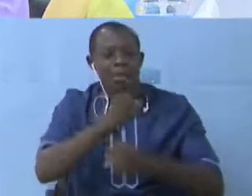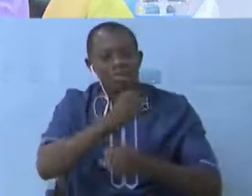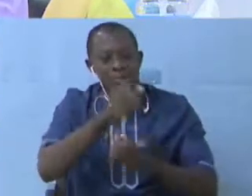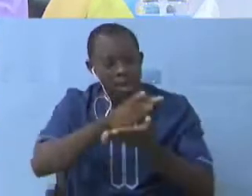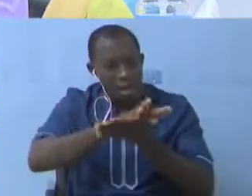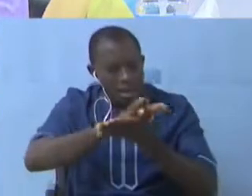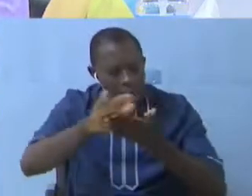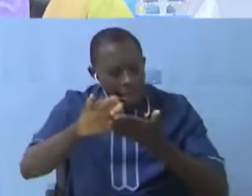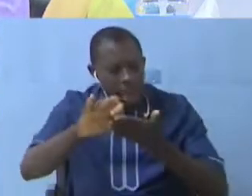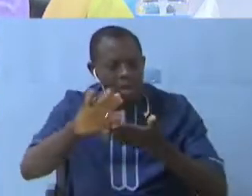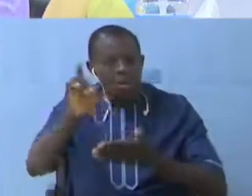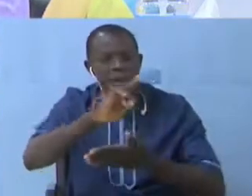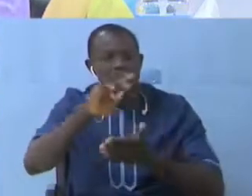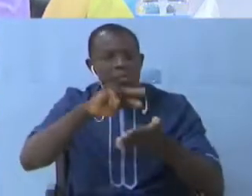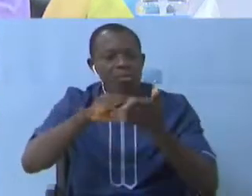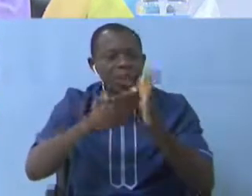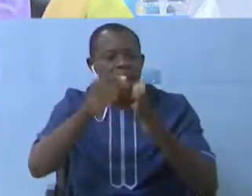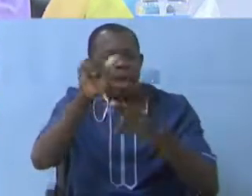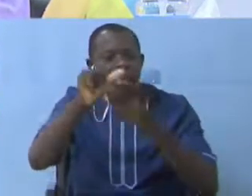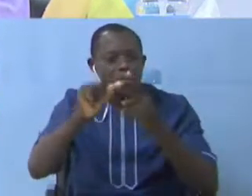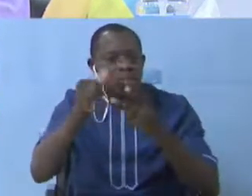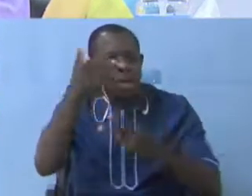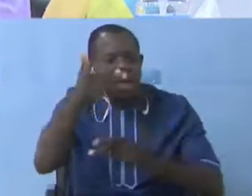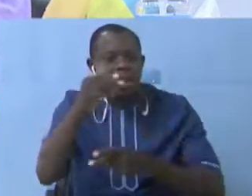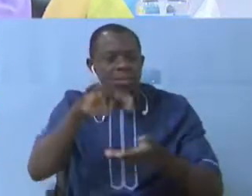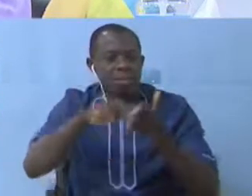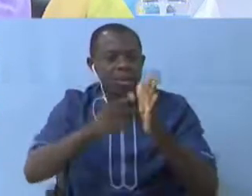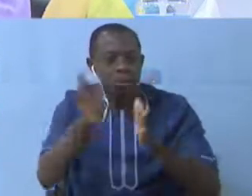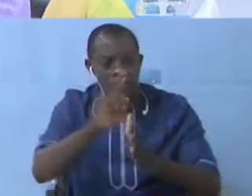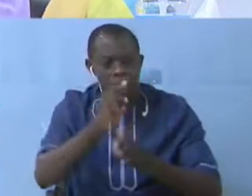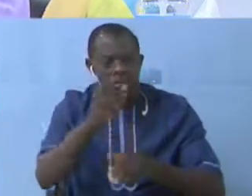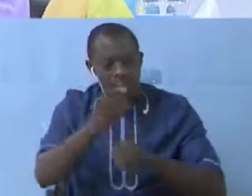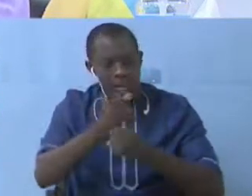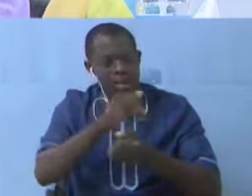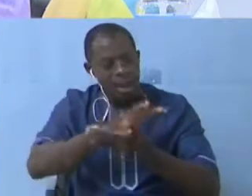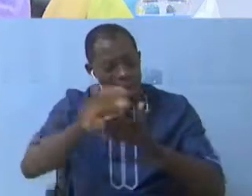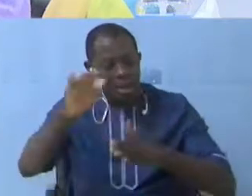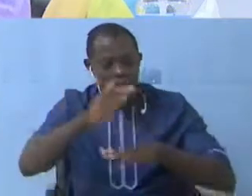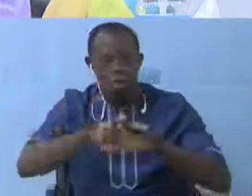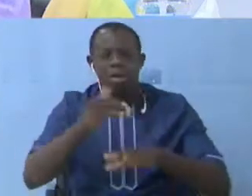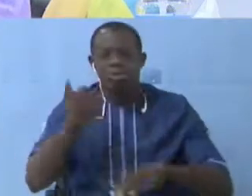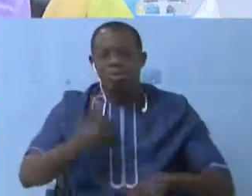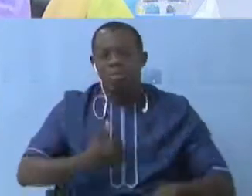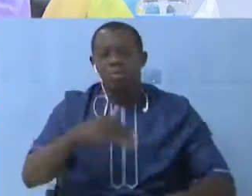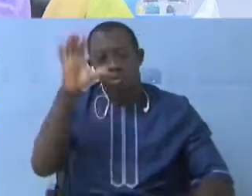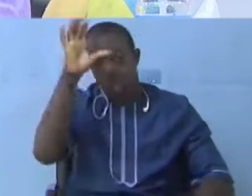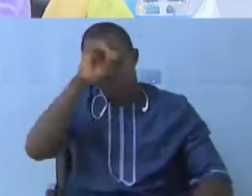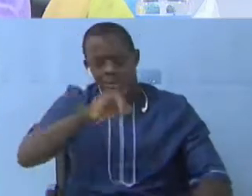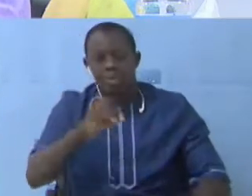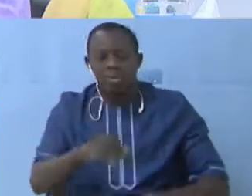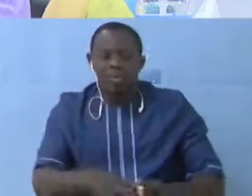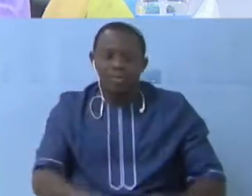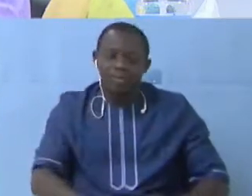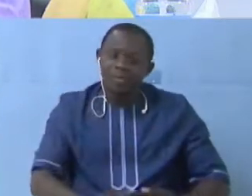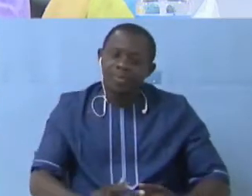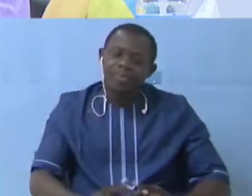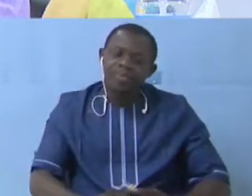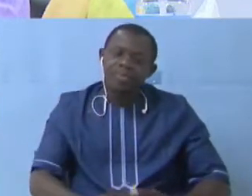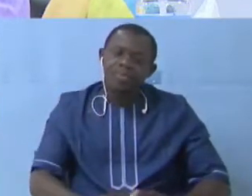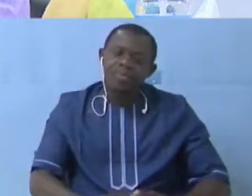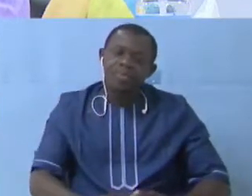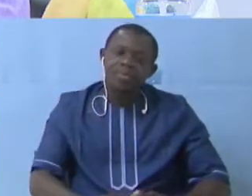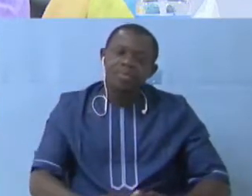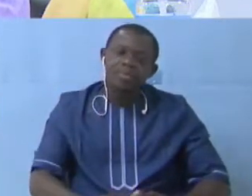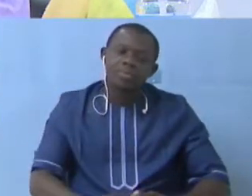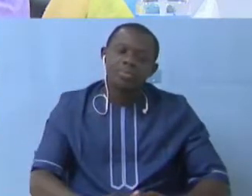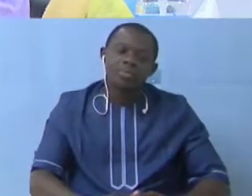of Article 9. lii nag nekkoon na li nga xam ne moo nekkoon ba pour li ñuy gestu di ci penc moomu ngir gën a seet ni ñuy yaatale ak itamit li